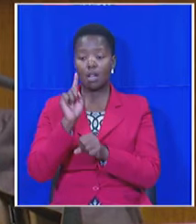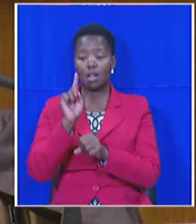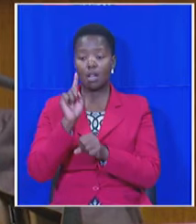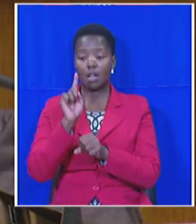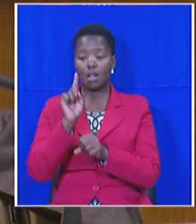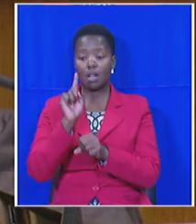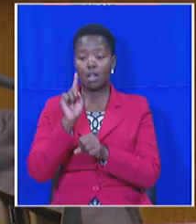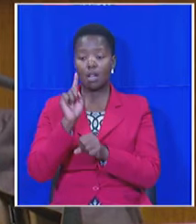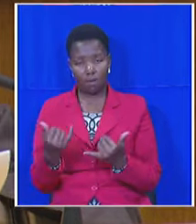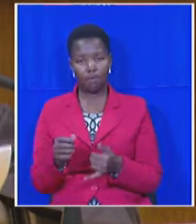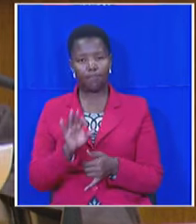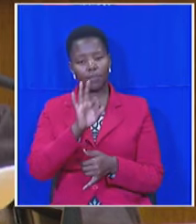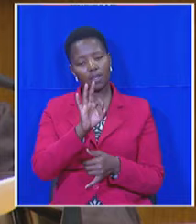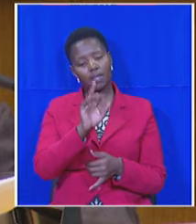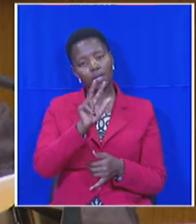billion iANC yasekela.